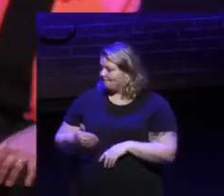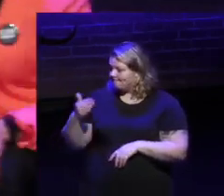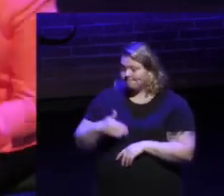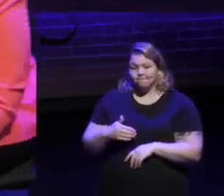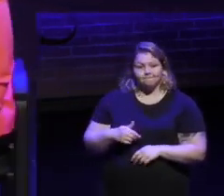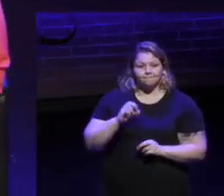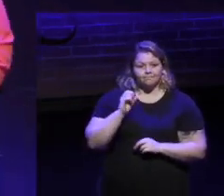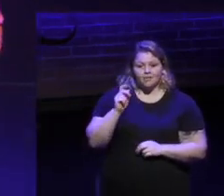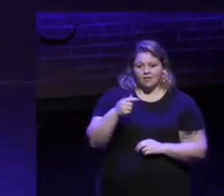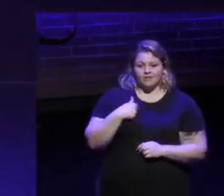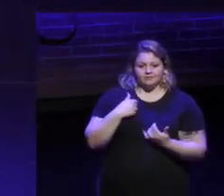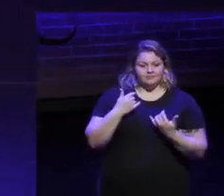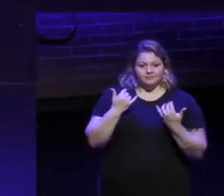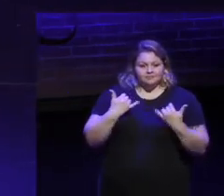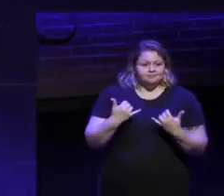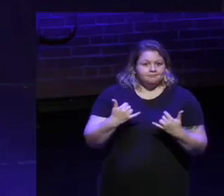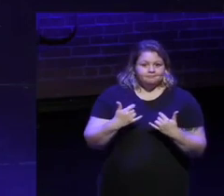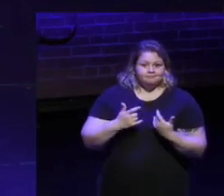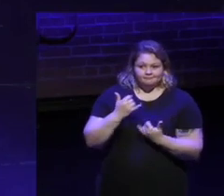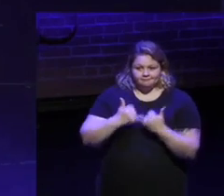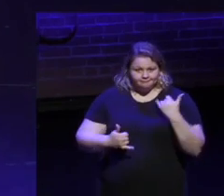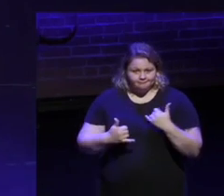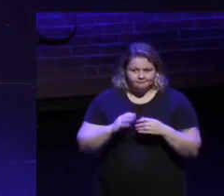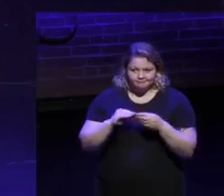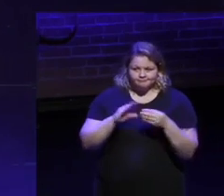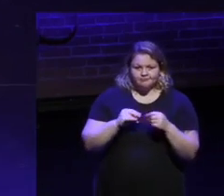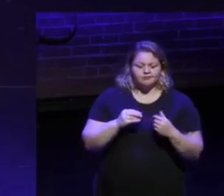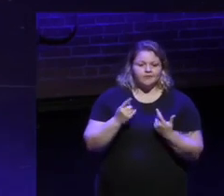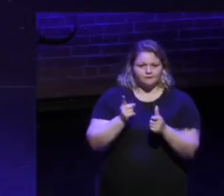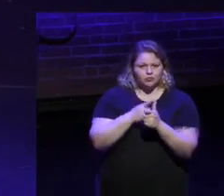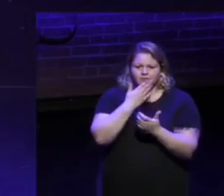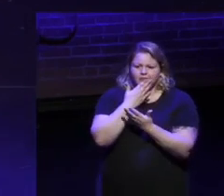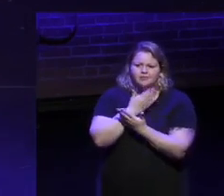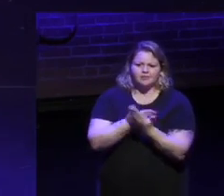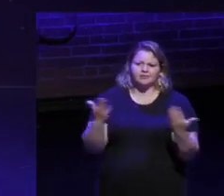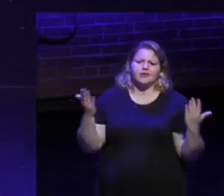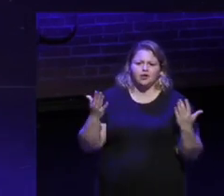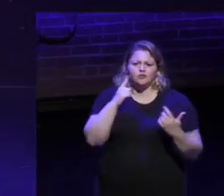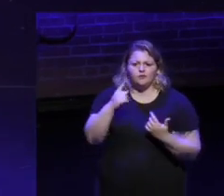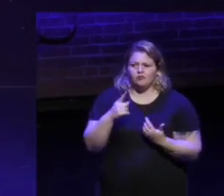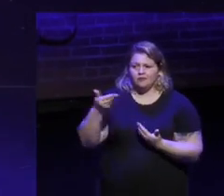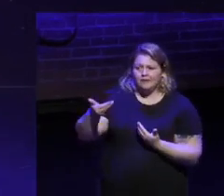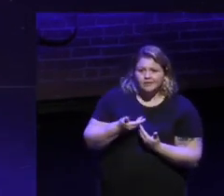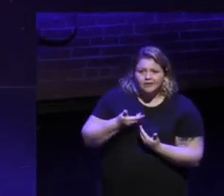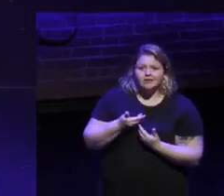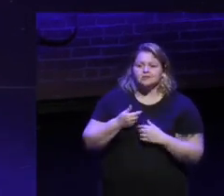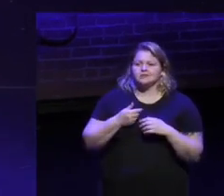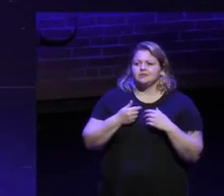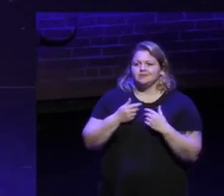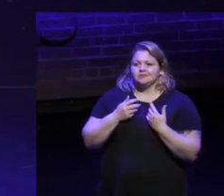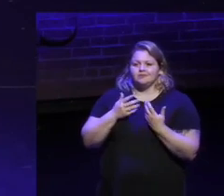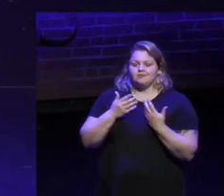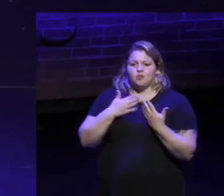All right, I'm batting cleanup, right? So I just want to say thank you so much, one, for having all of us here, giving us a chance to introduce ourselves to you, a little